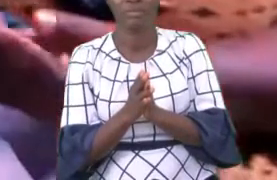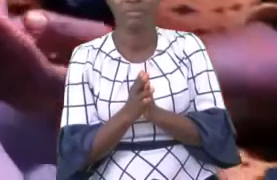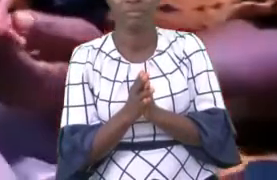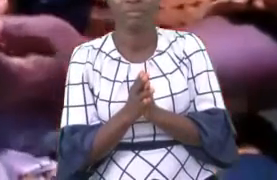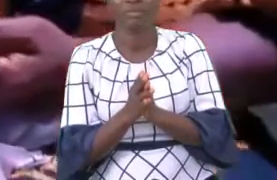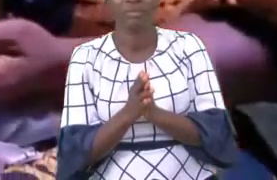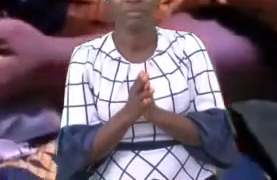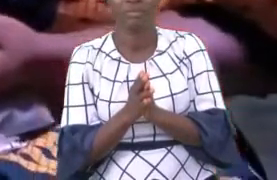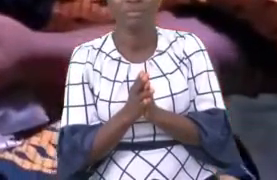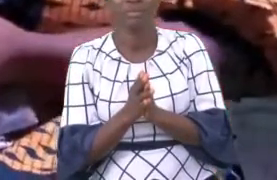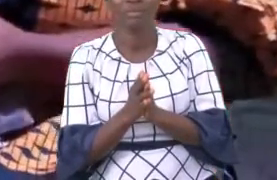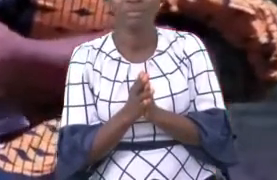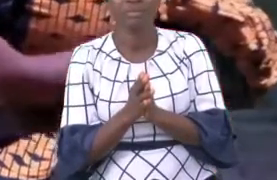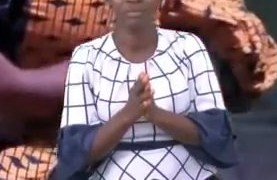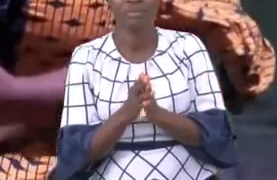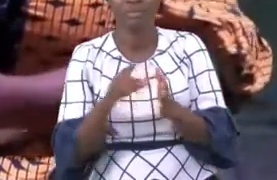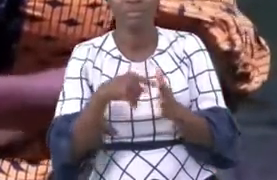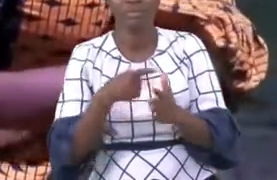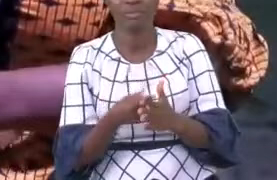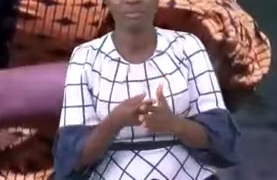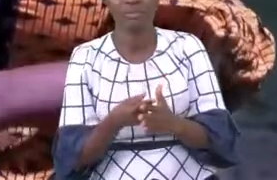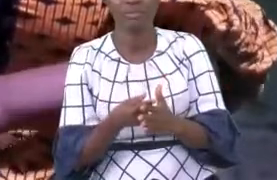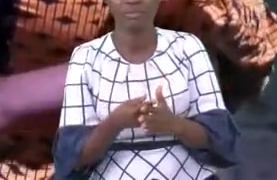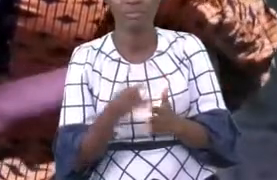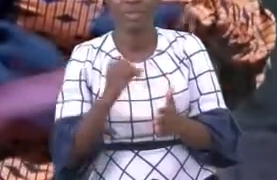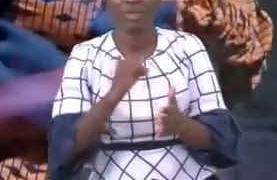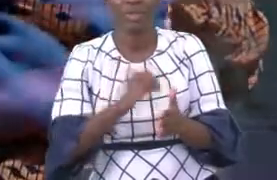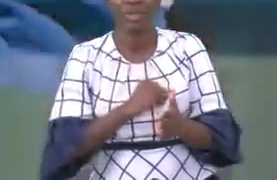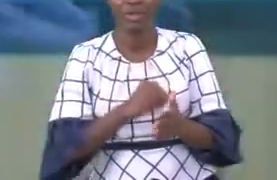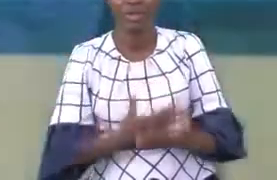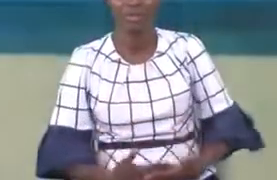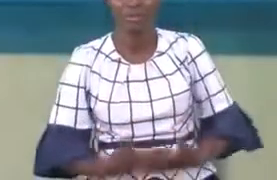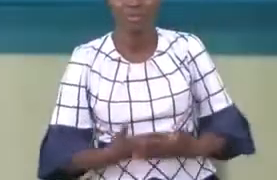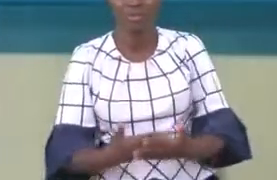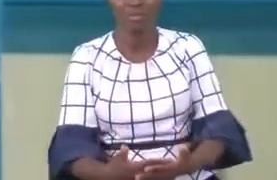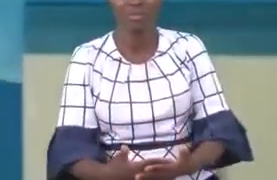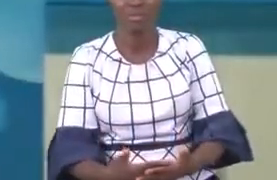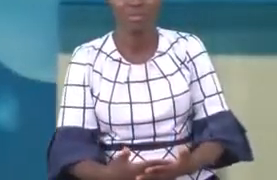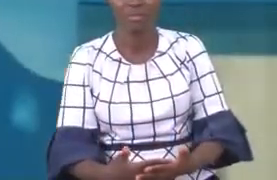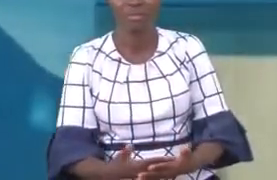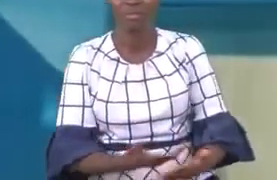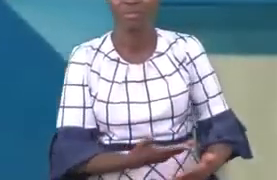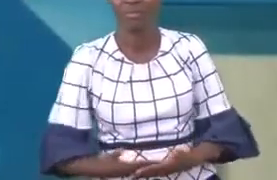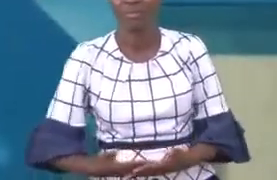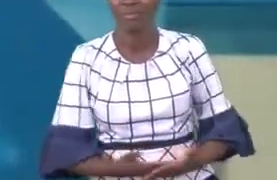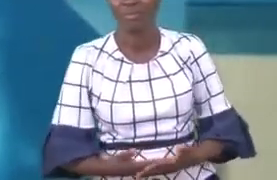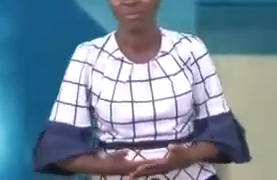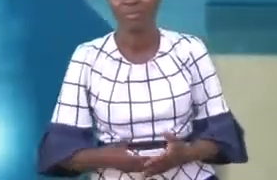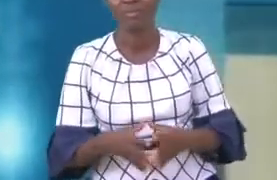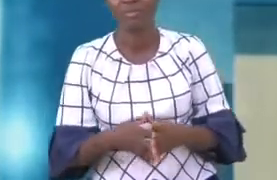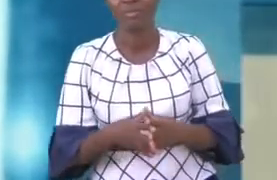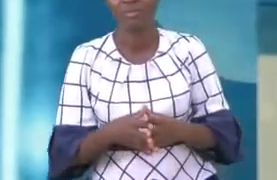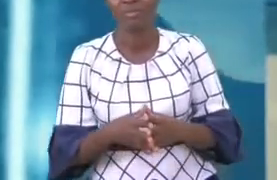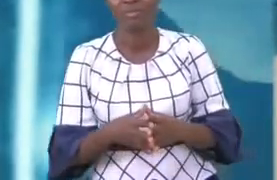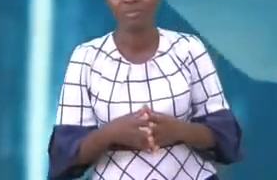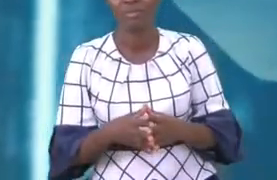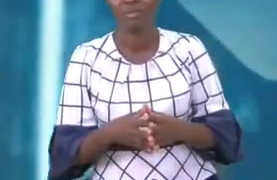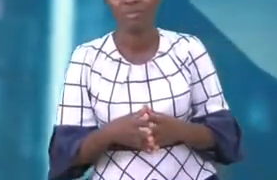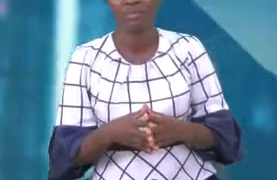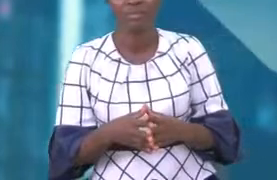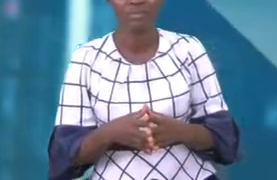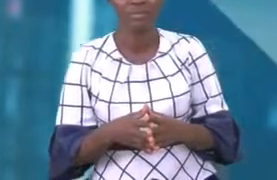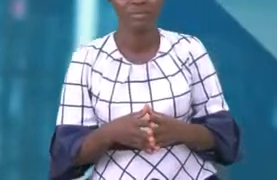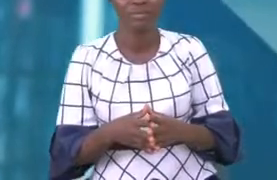Lo and behold, that in the Lord, during the last day of that crusade, he said, I'm happy for you people because the Lord has answered your